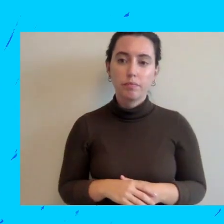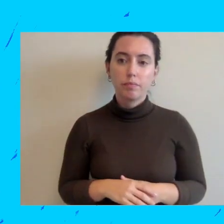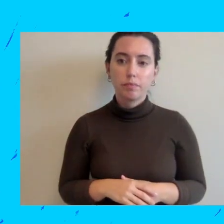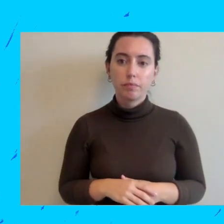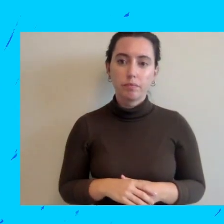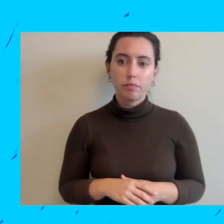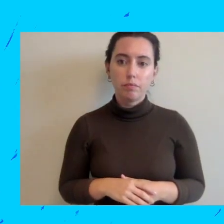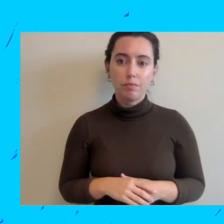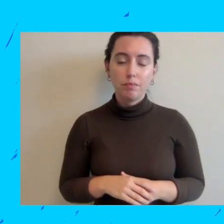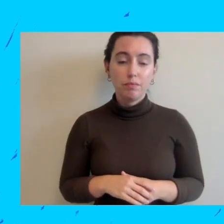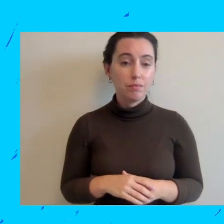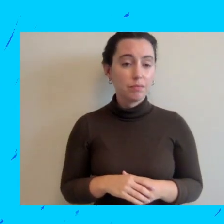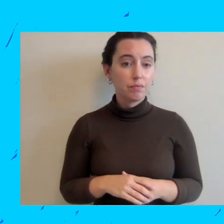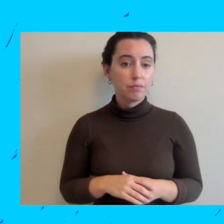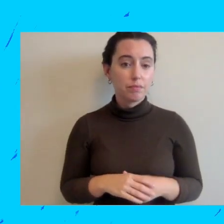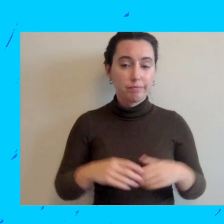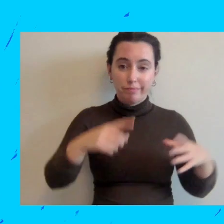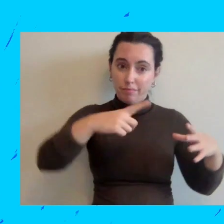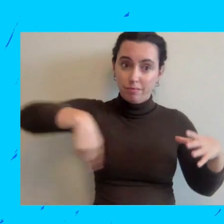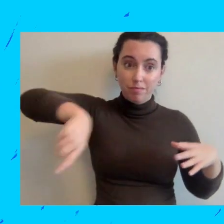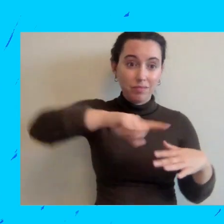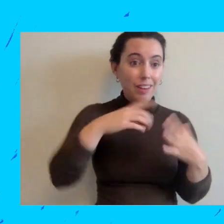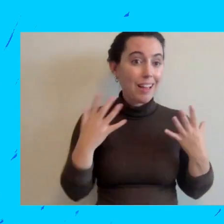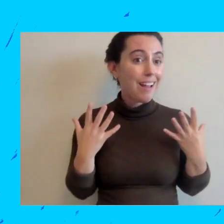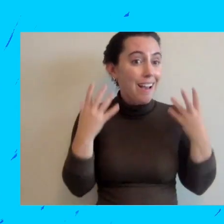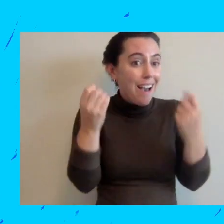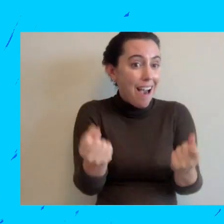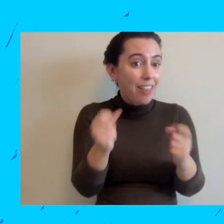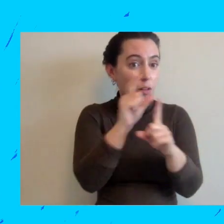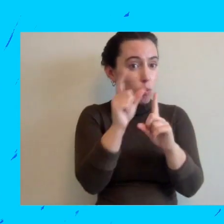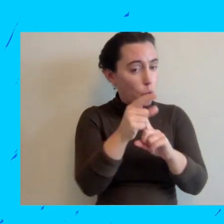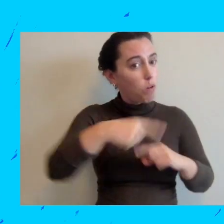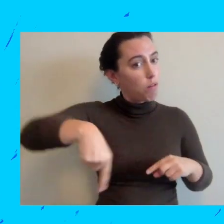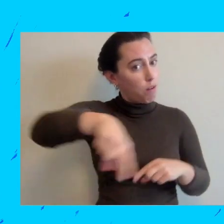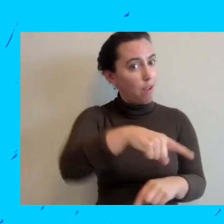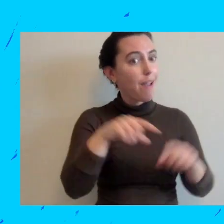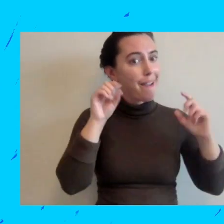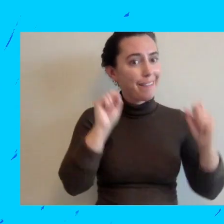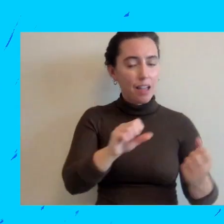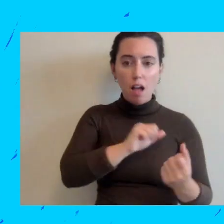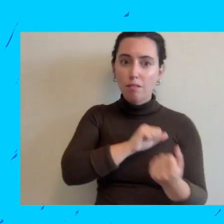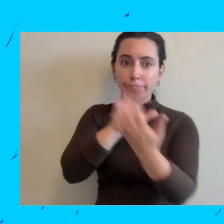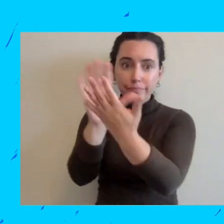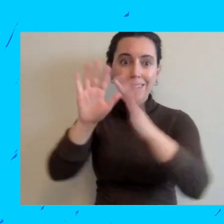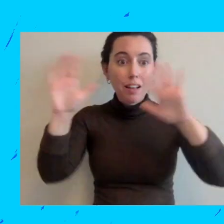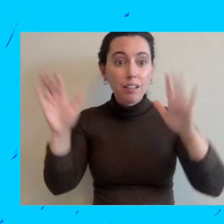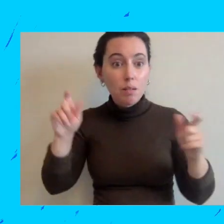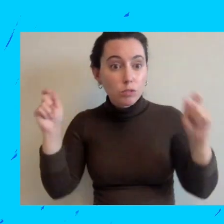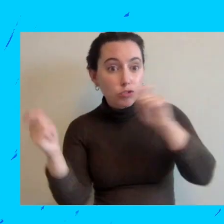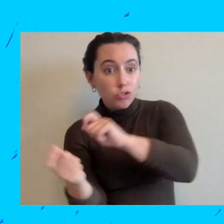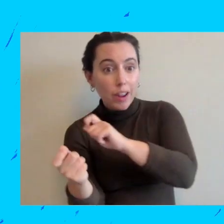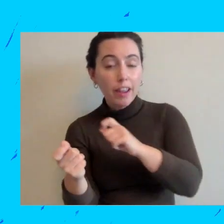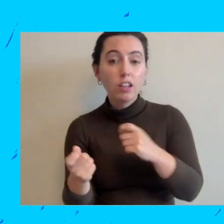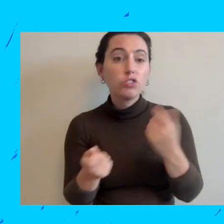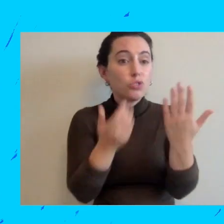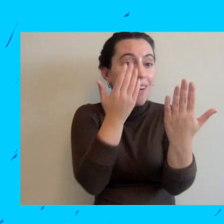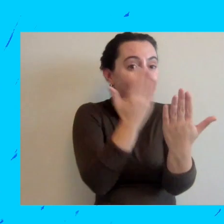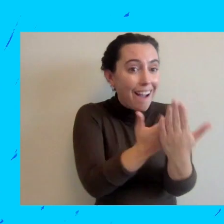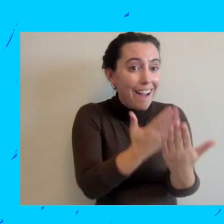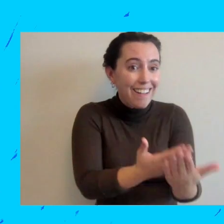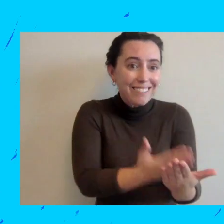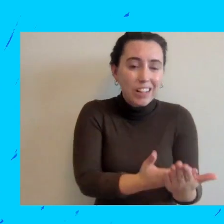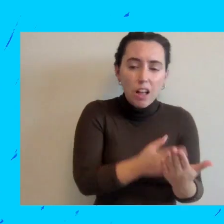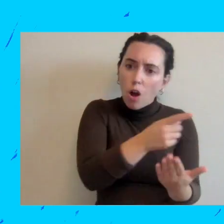health communities are in a unique position to tackle climate change, such as through evidence generation, net